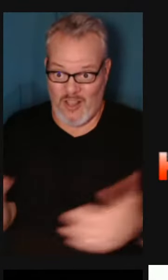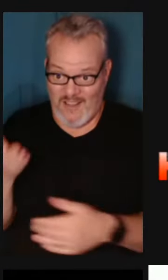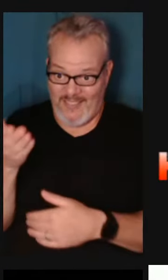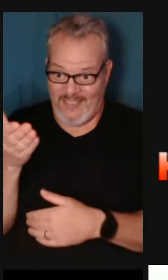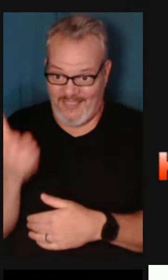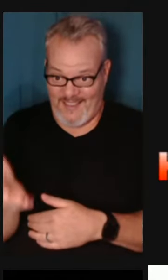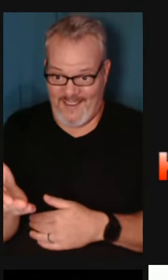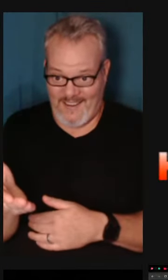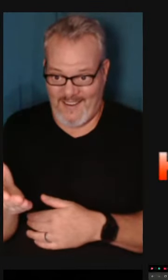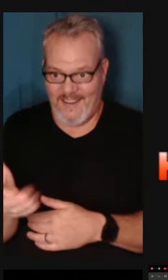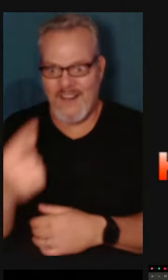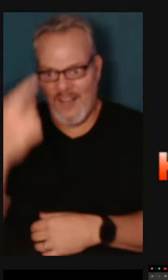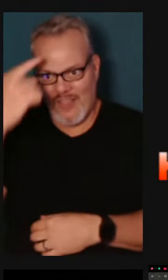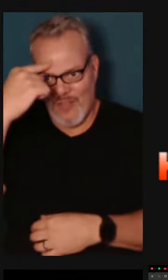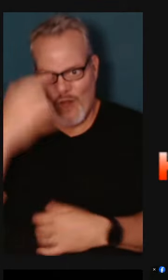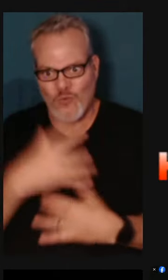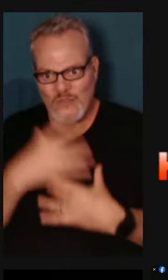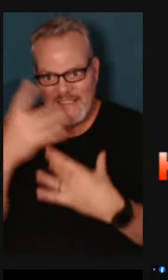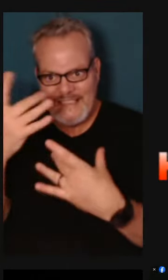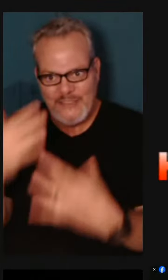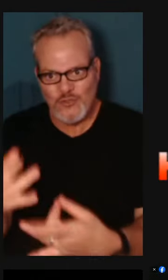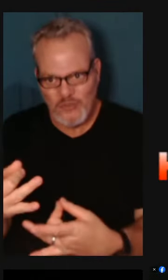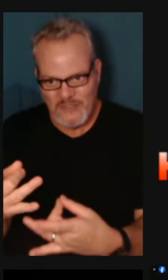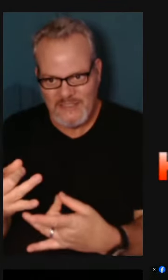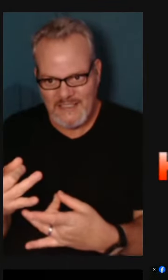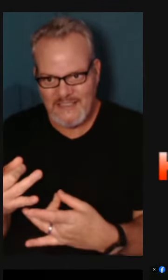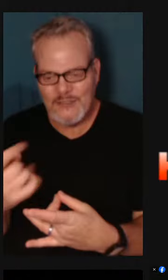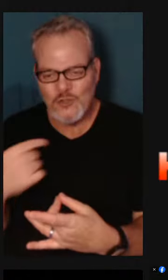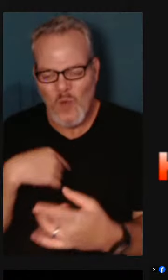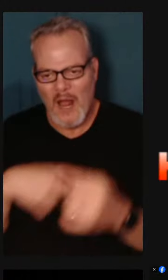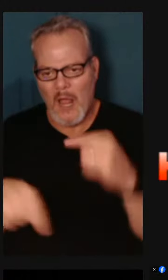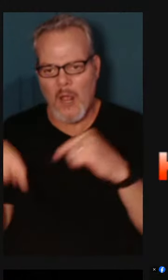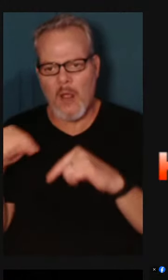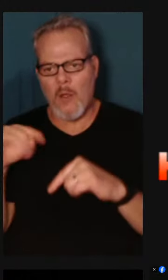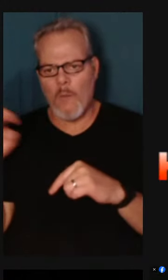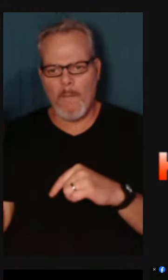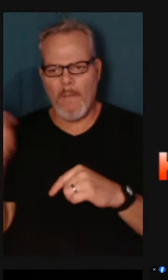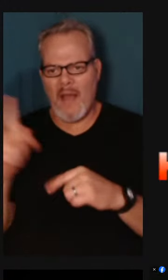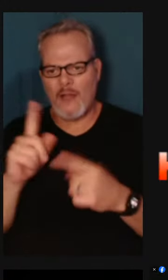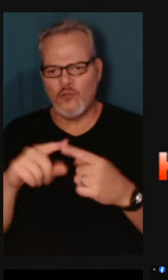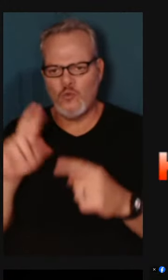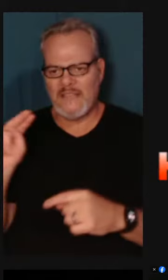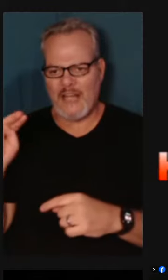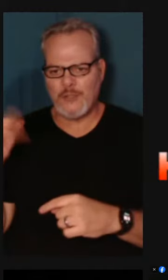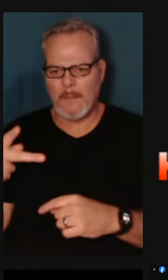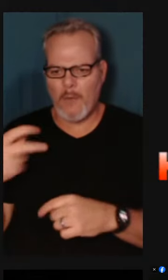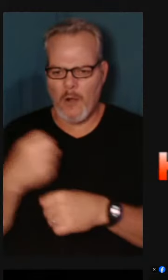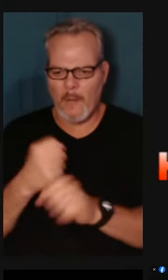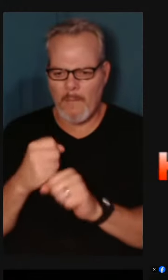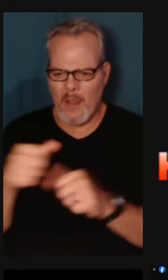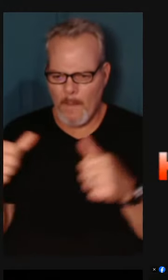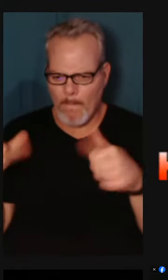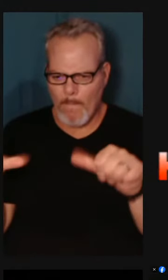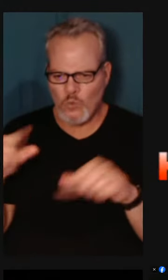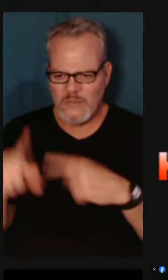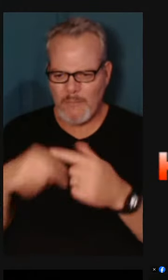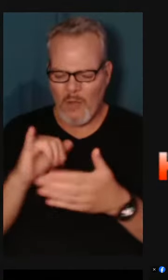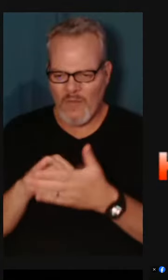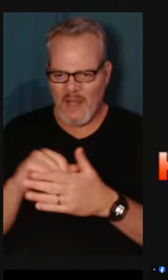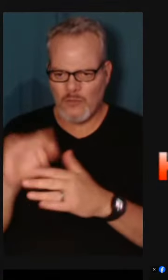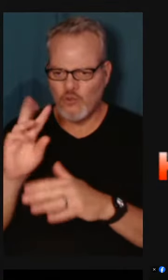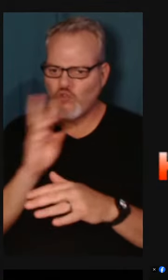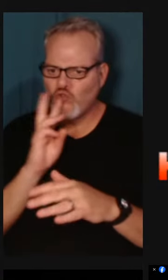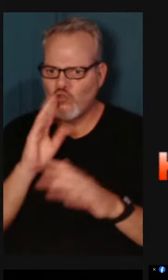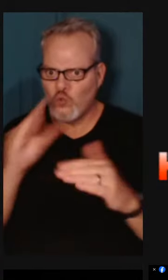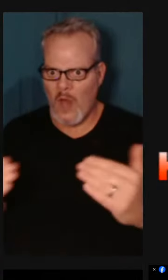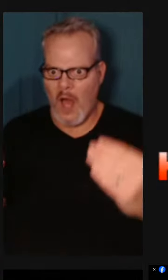and I thought this was interesting. I then found the national park made a post about the tsunami as well. You can see